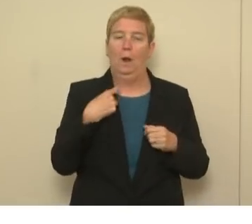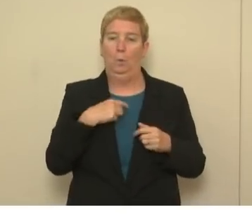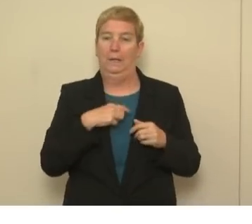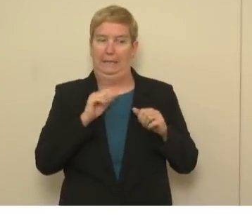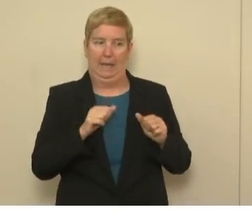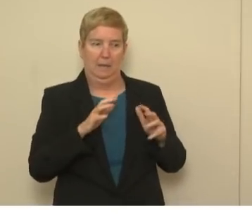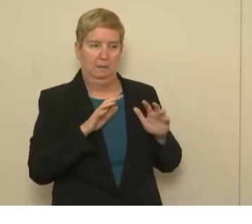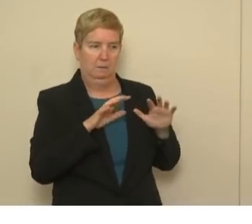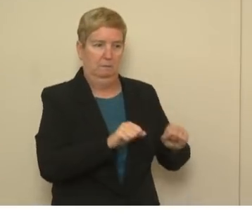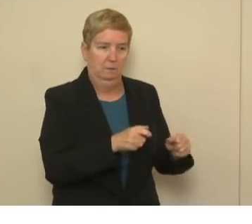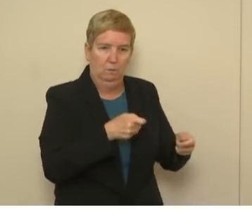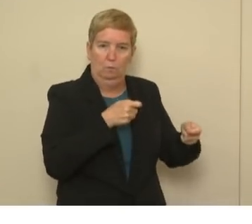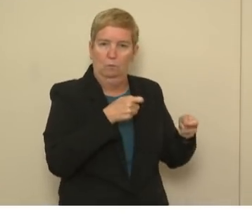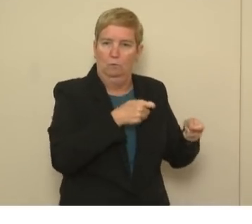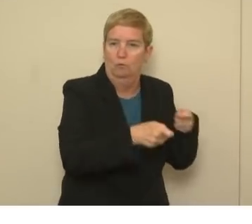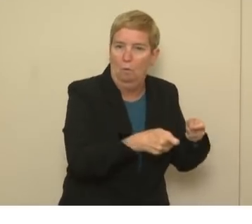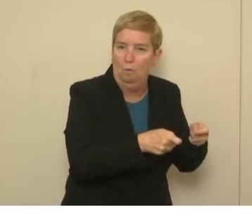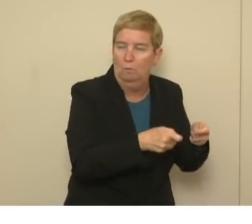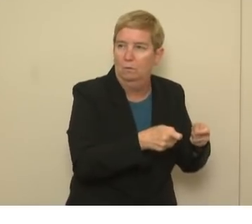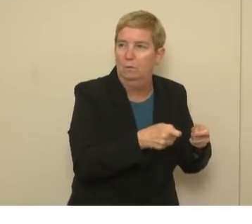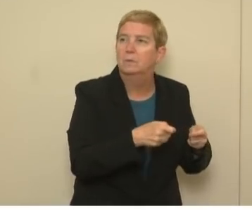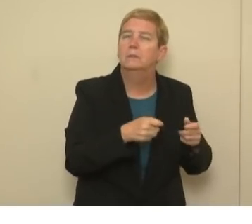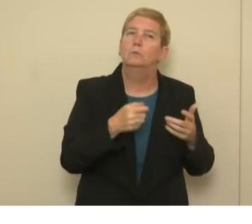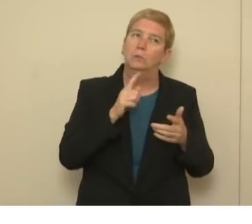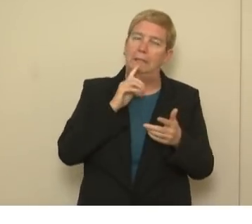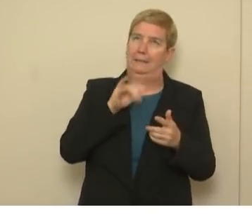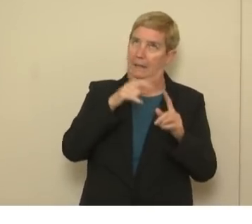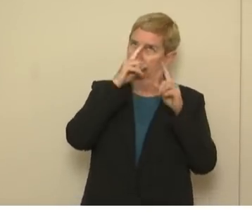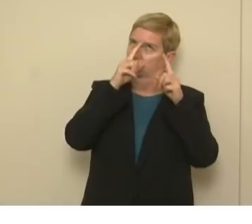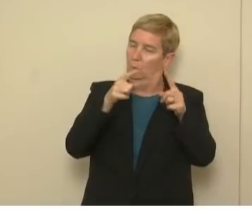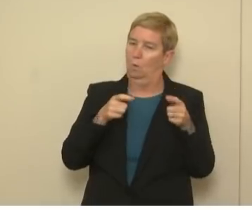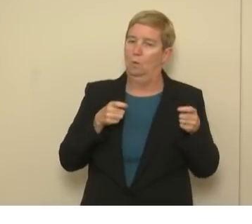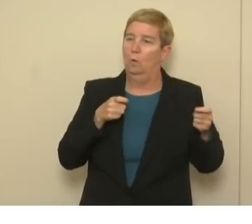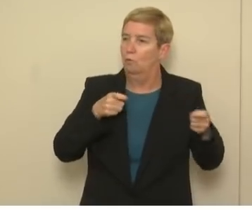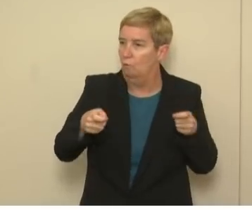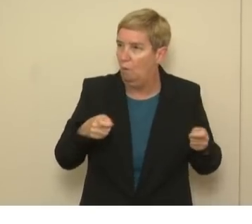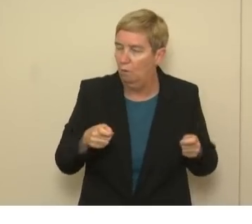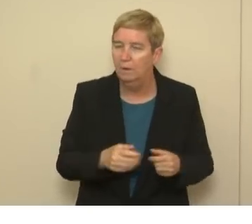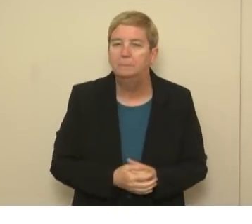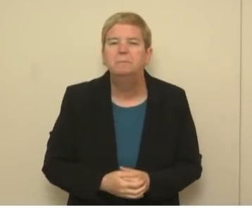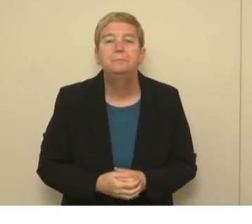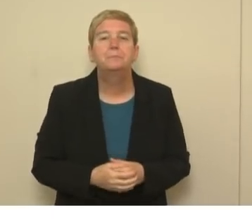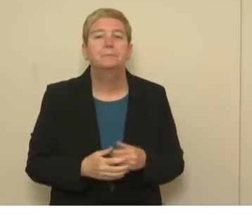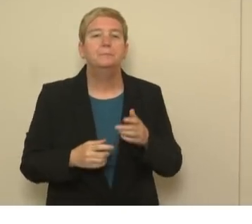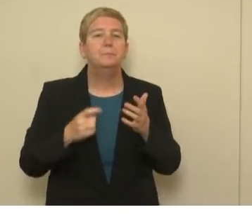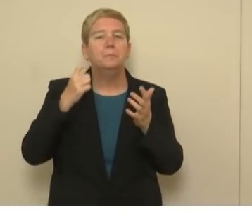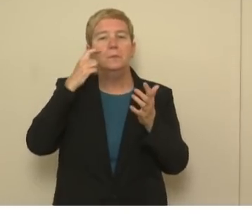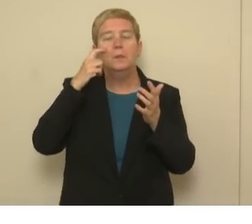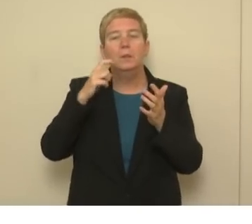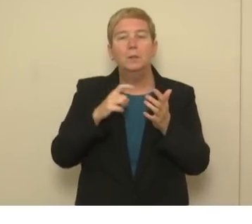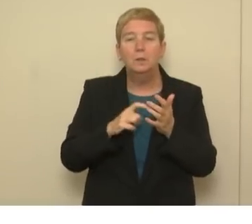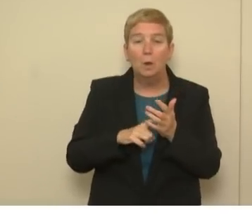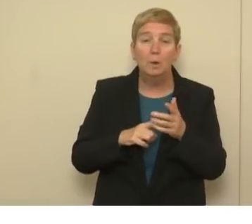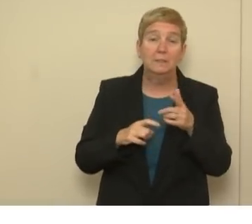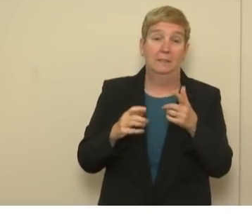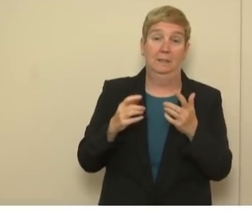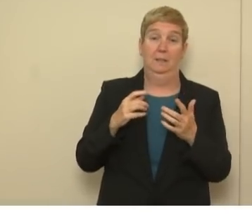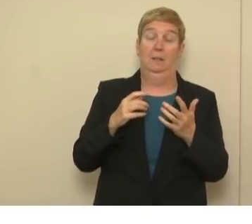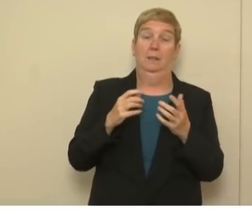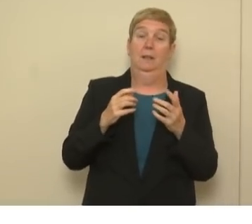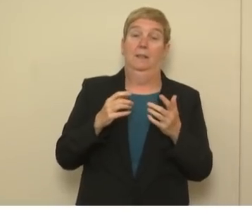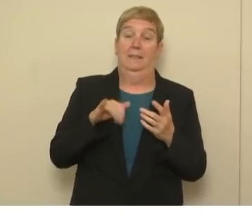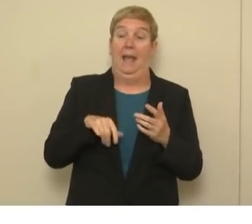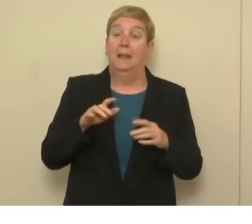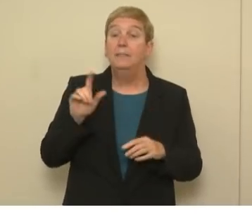this down, keep this pandemic under control. You can see this giant mesa of contact tracing where on